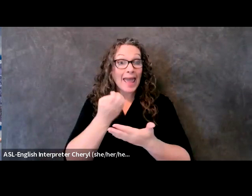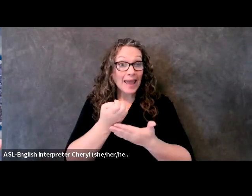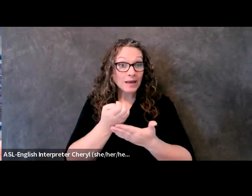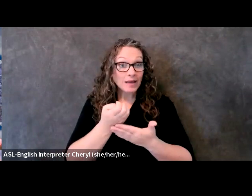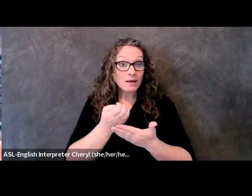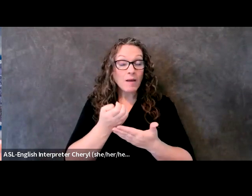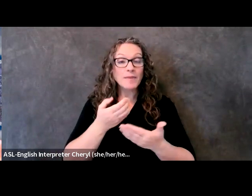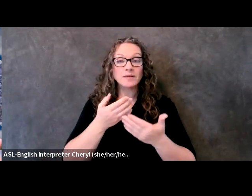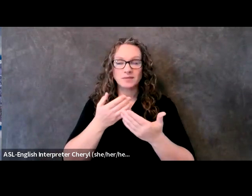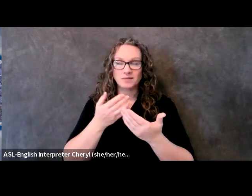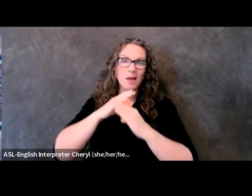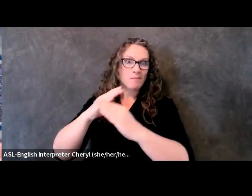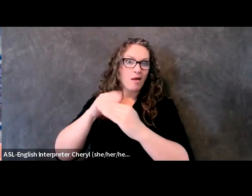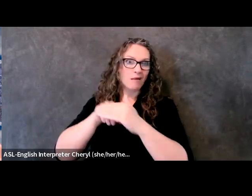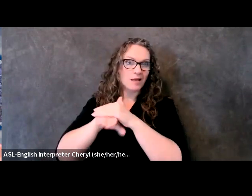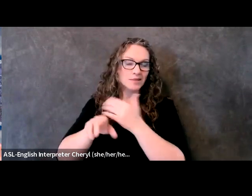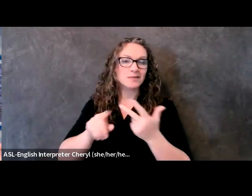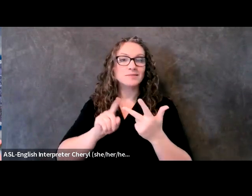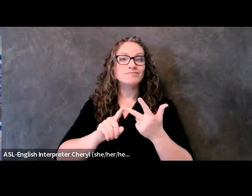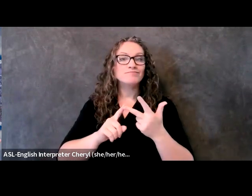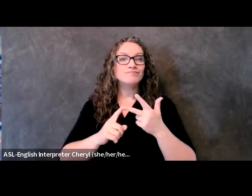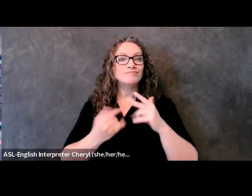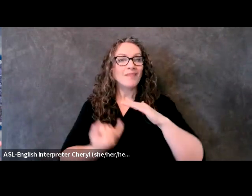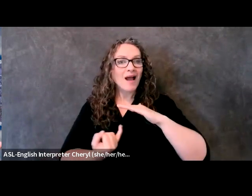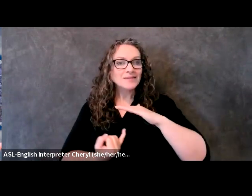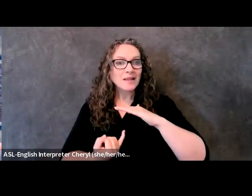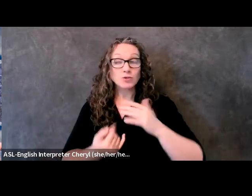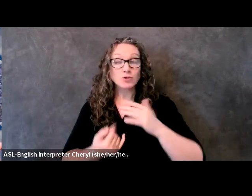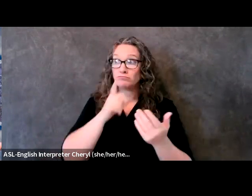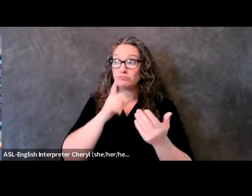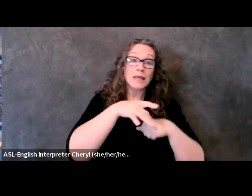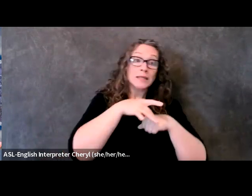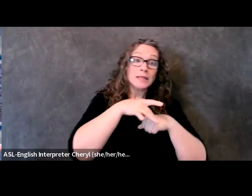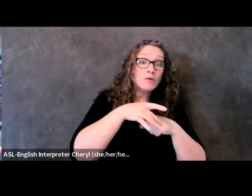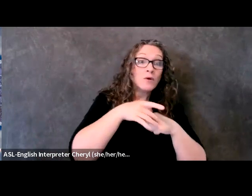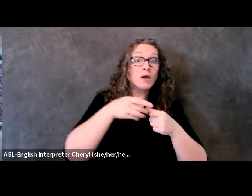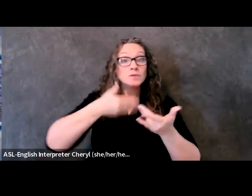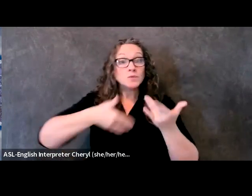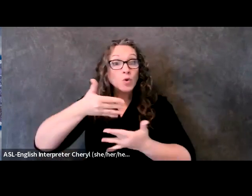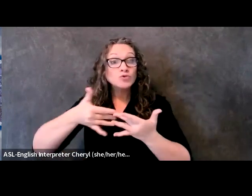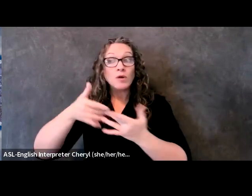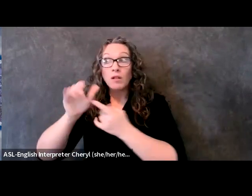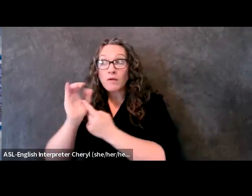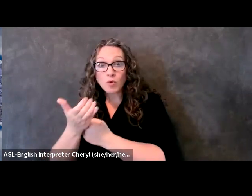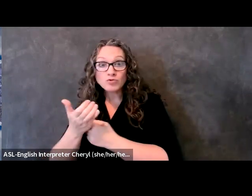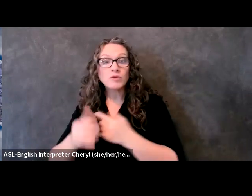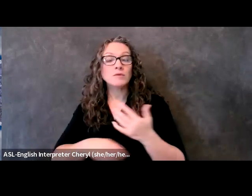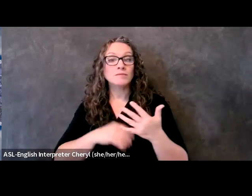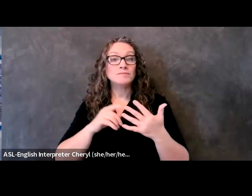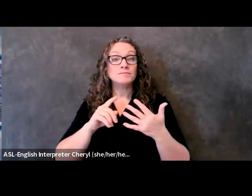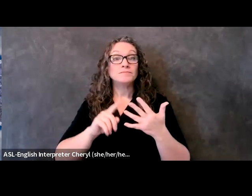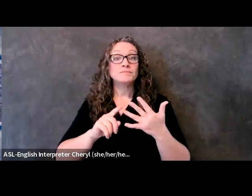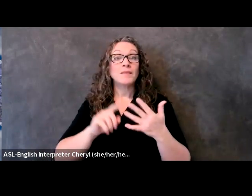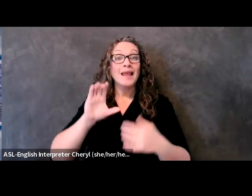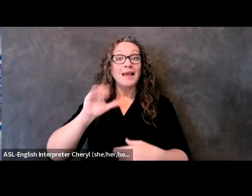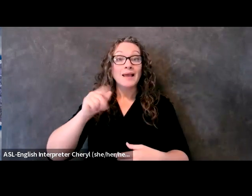getting access to resources, isolation, whether it's geographically, socially, or culturally, capacity,